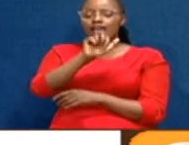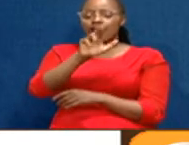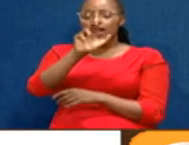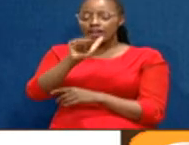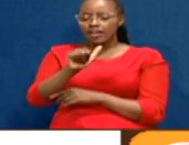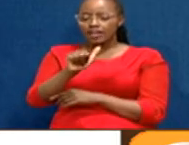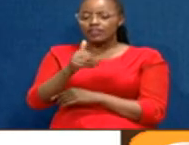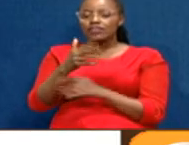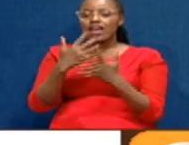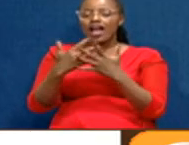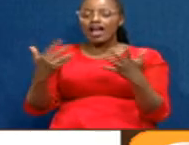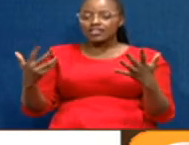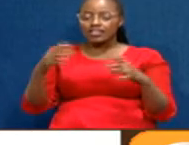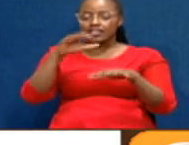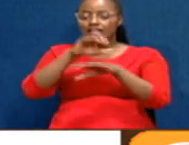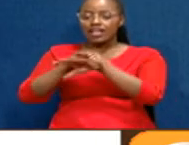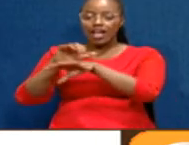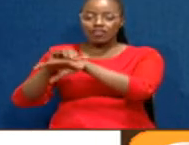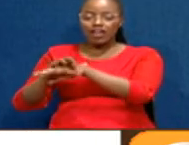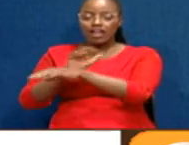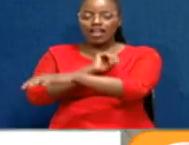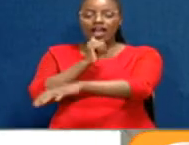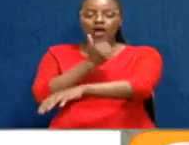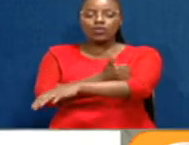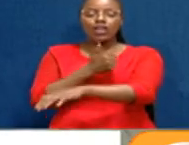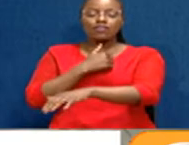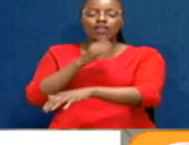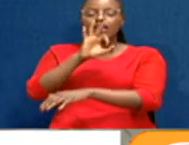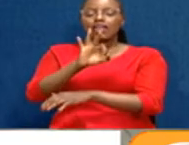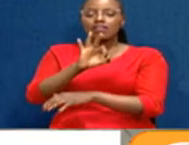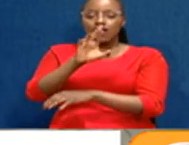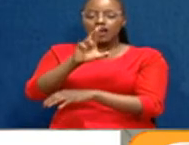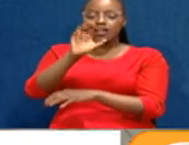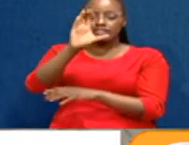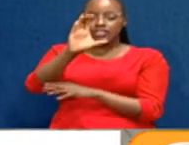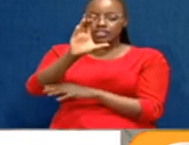Asset Recovery Authority. We have the FRC,